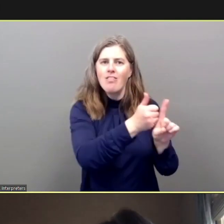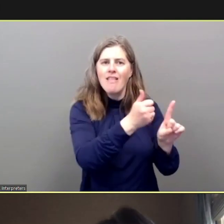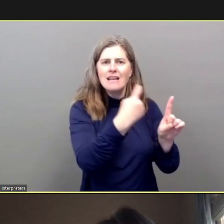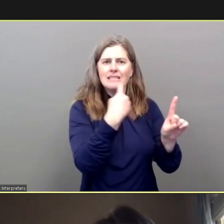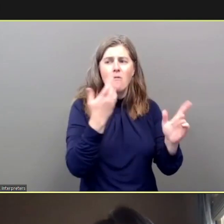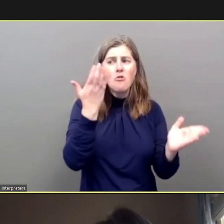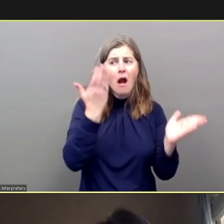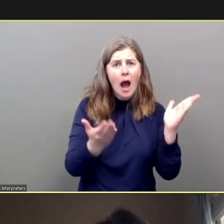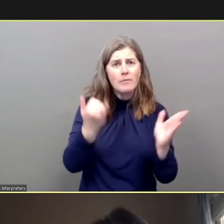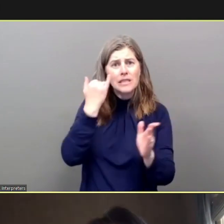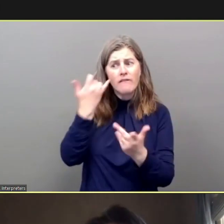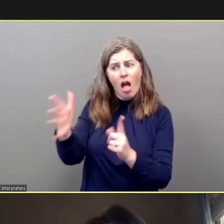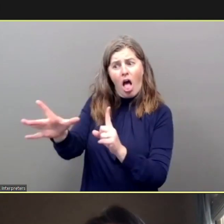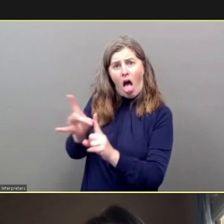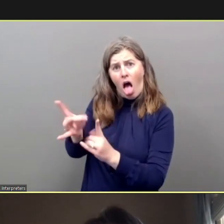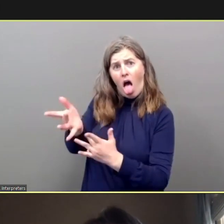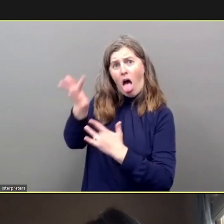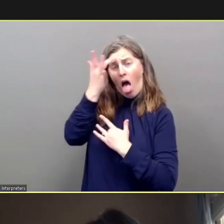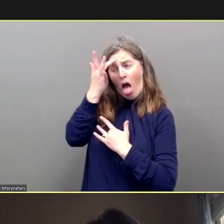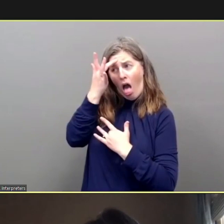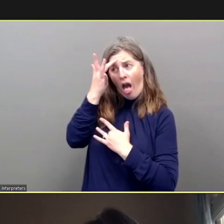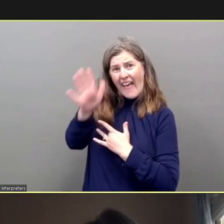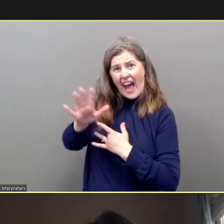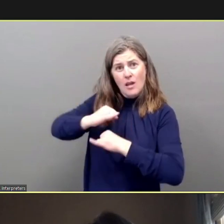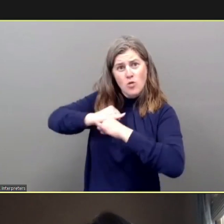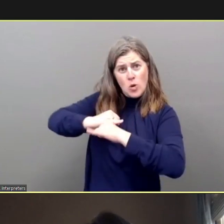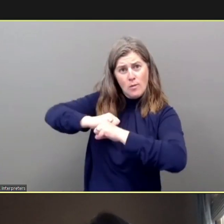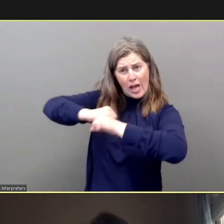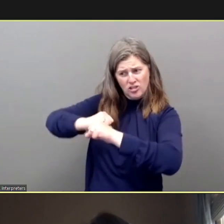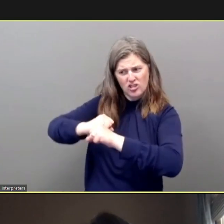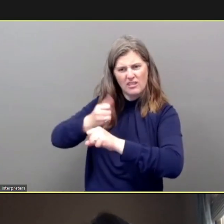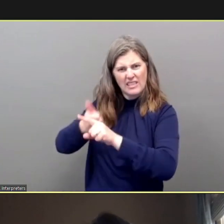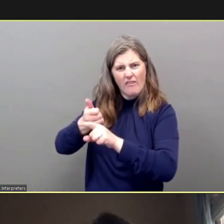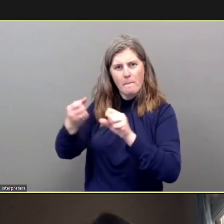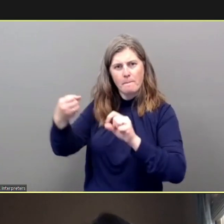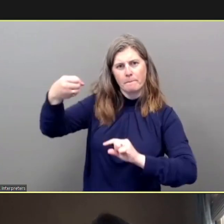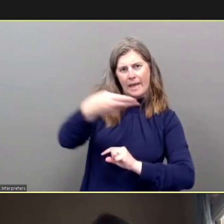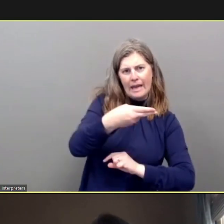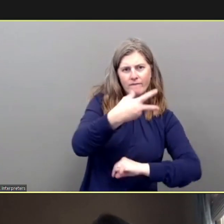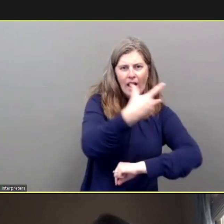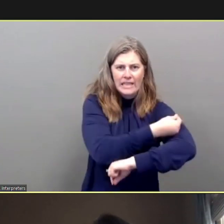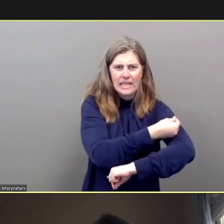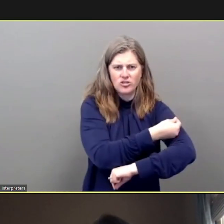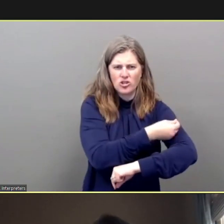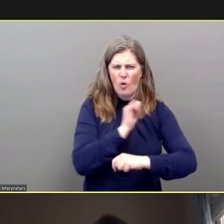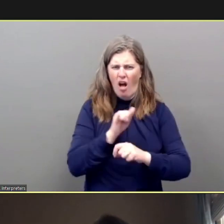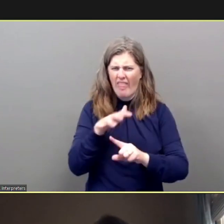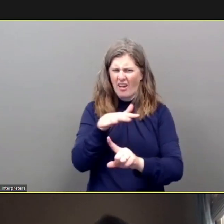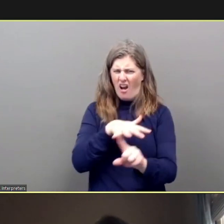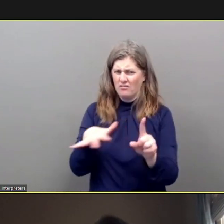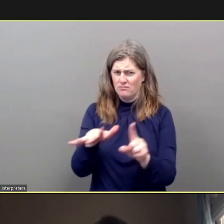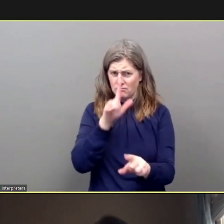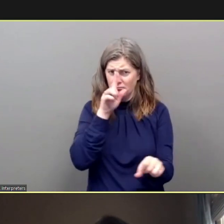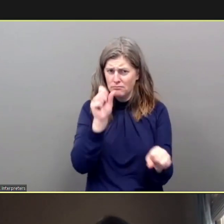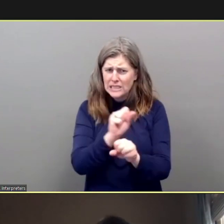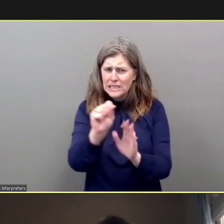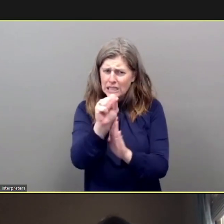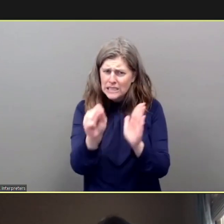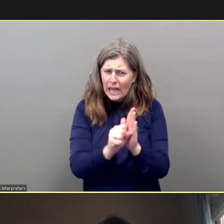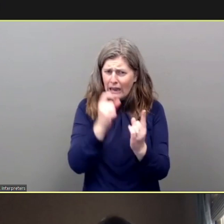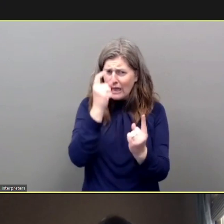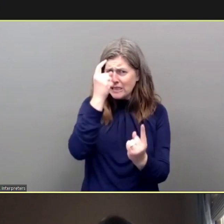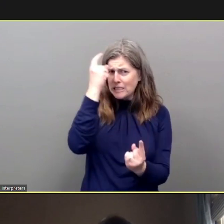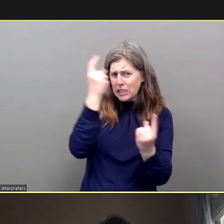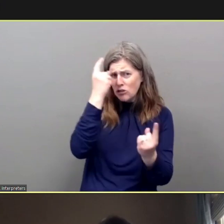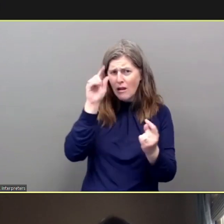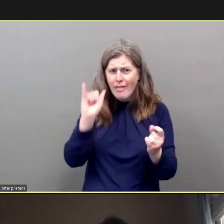be better than vaccinated immunity. So with all that kind of context, just is the state sort of looking at considering